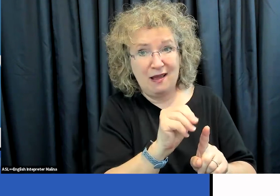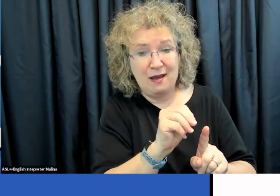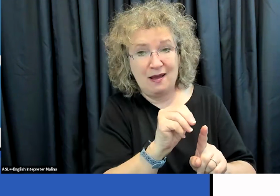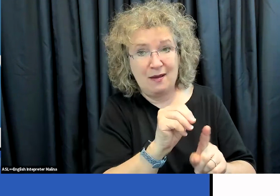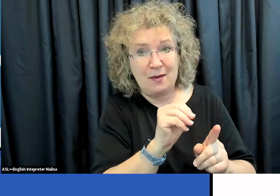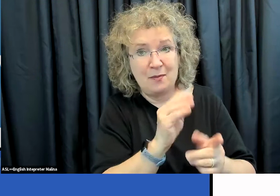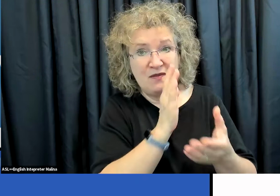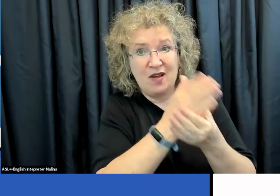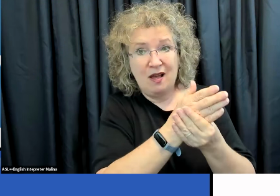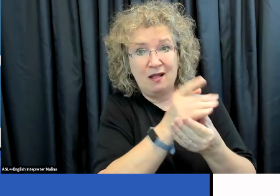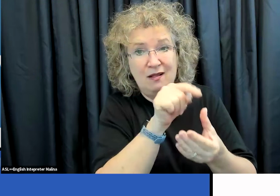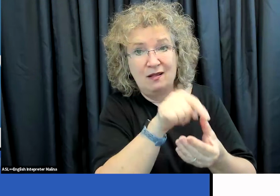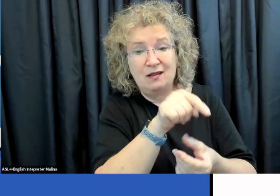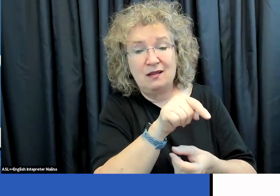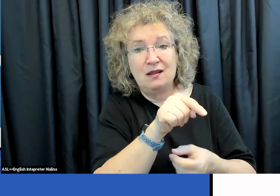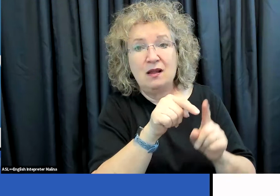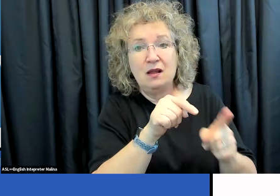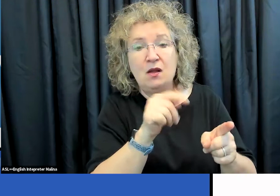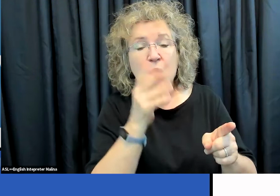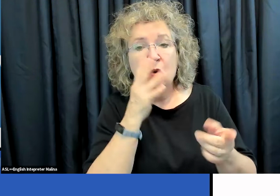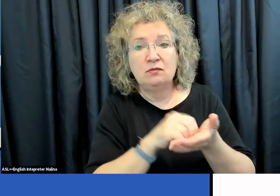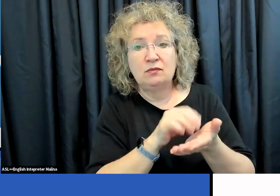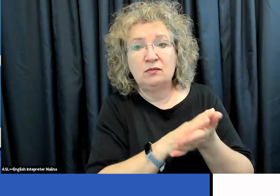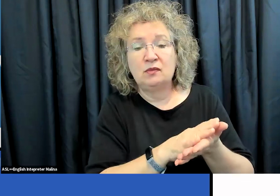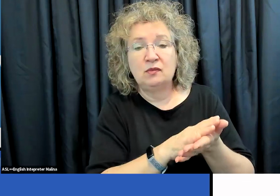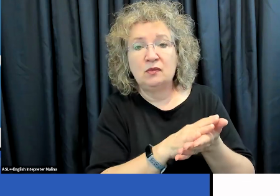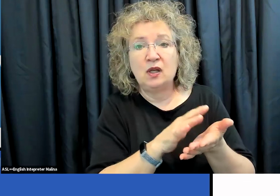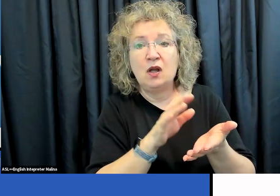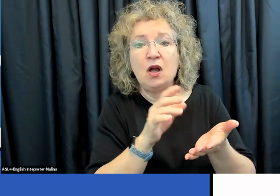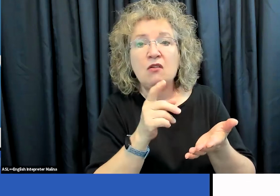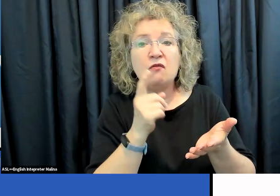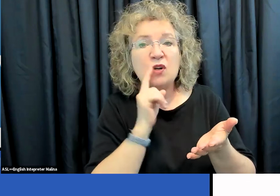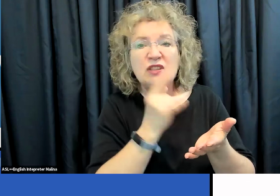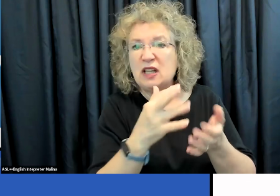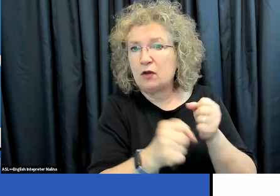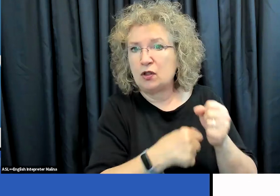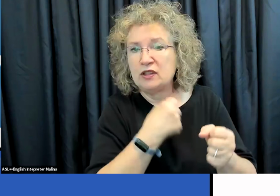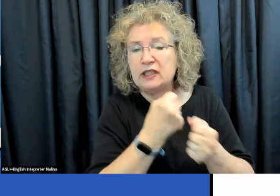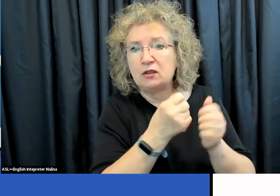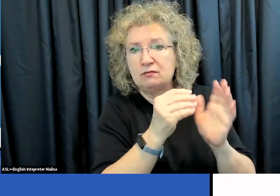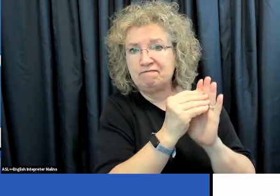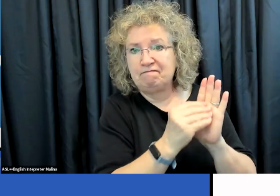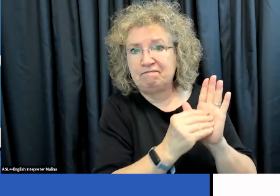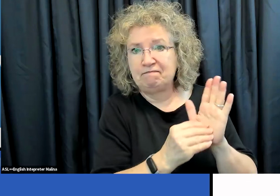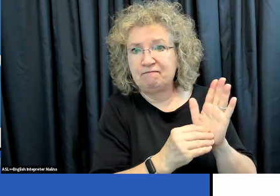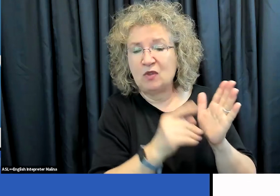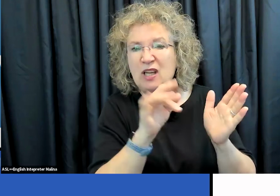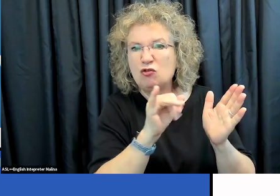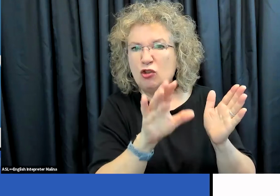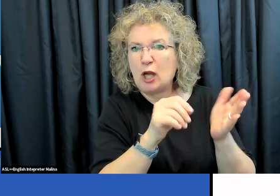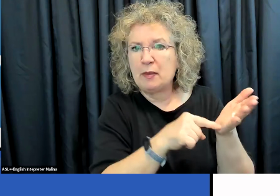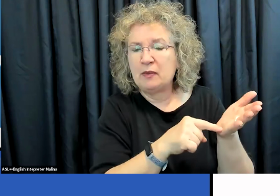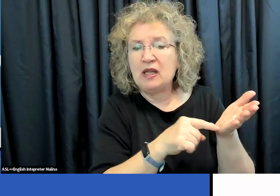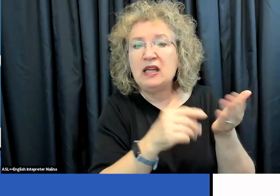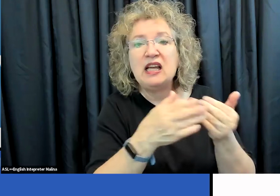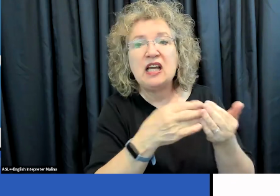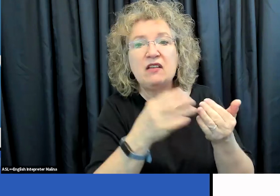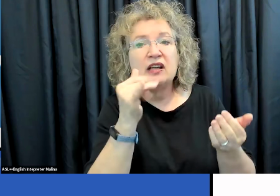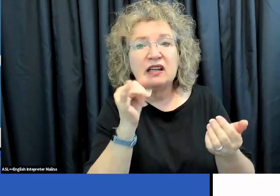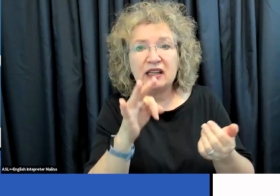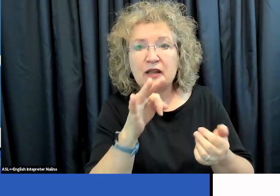will go on a record for a number of years, even if the policy does not end up paying out for